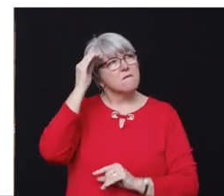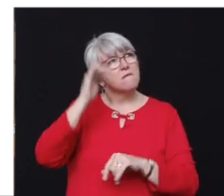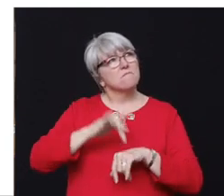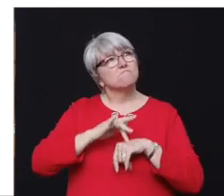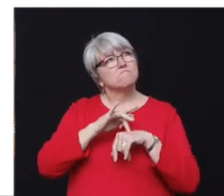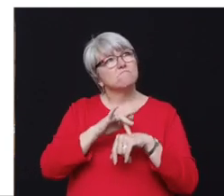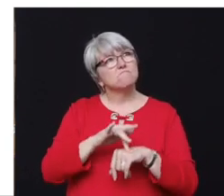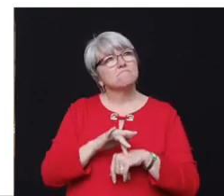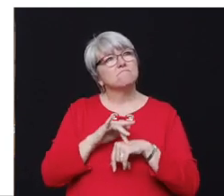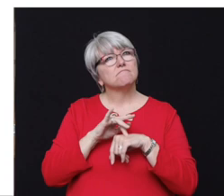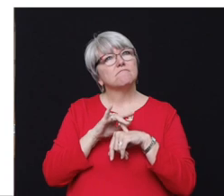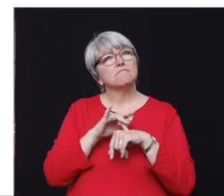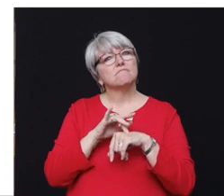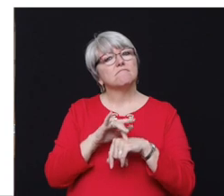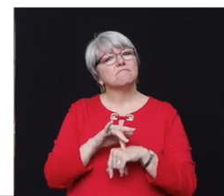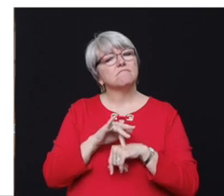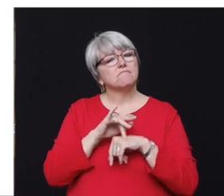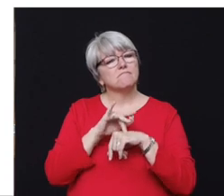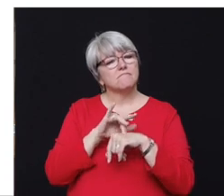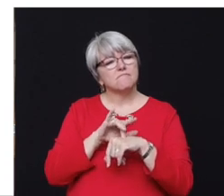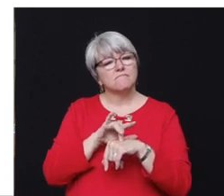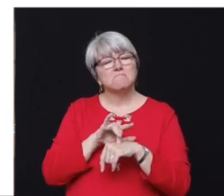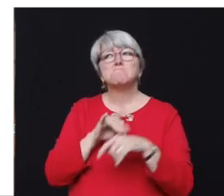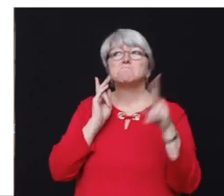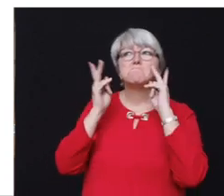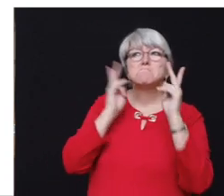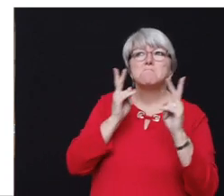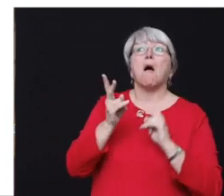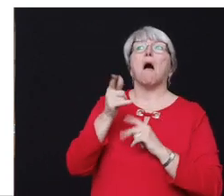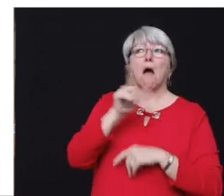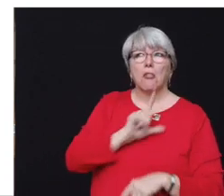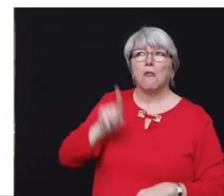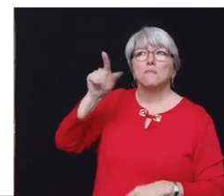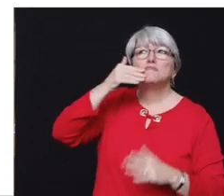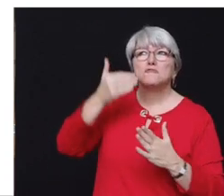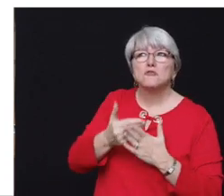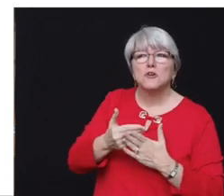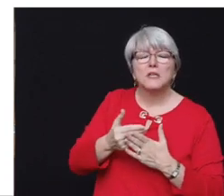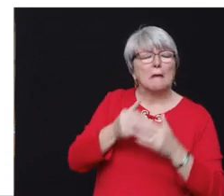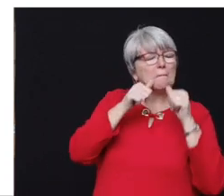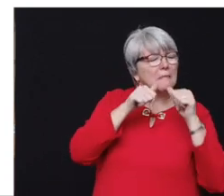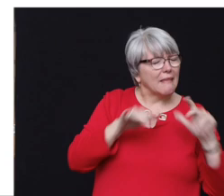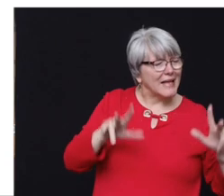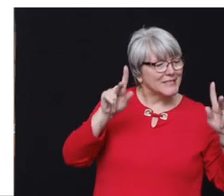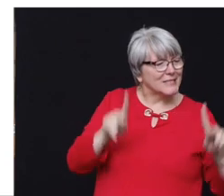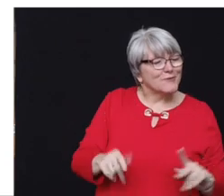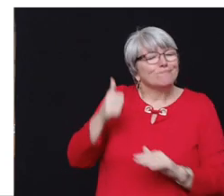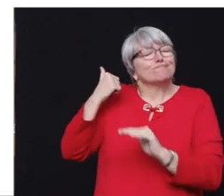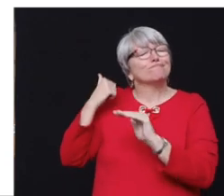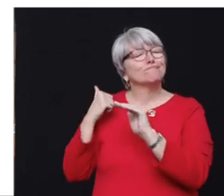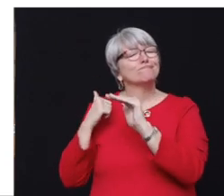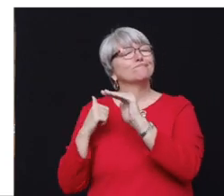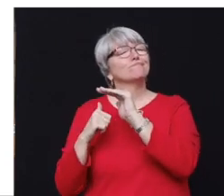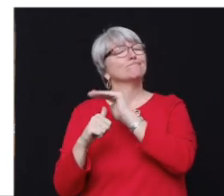few seconds. Taste and see that the Lord is good. Blessed is the one who takes